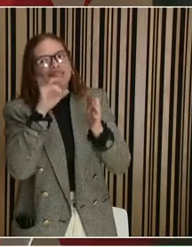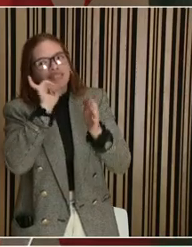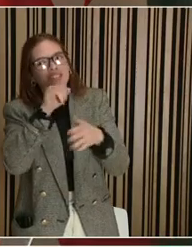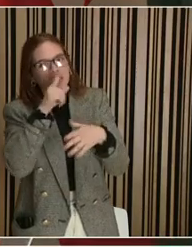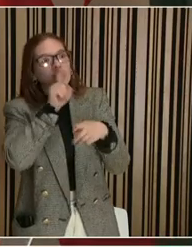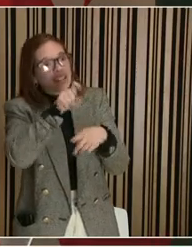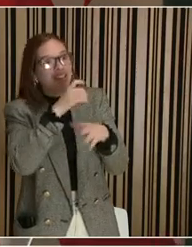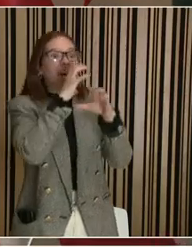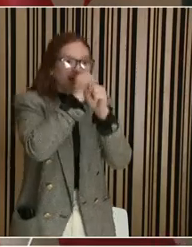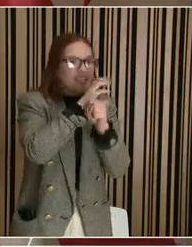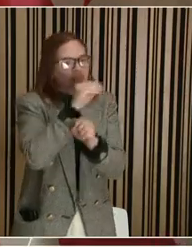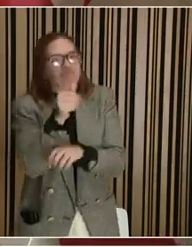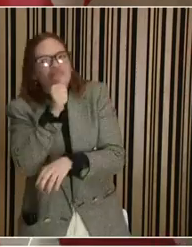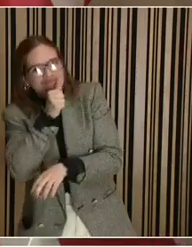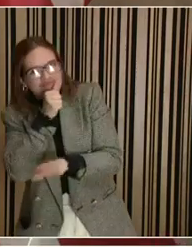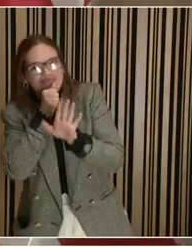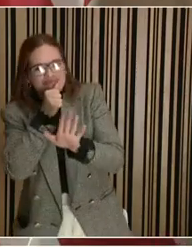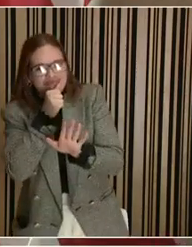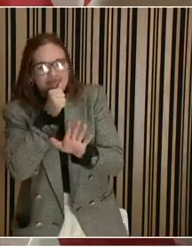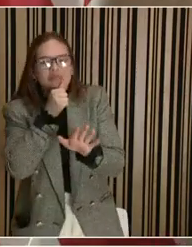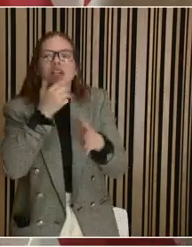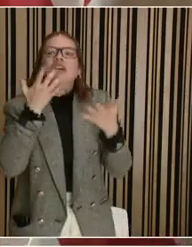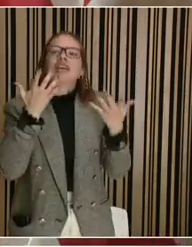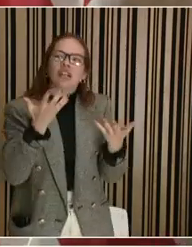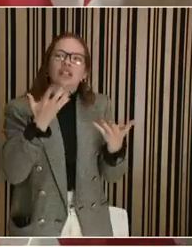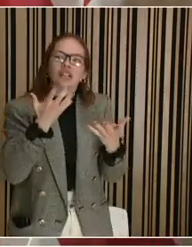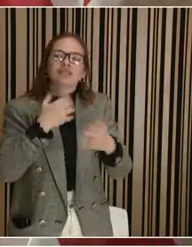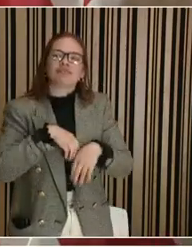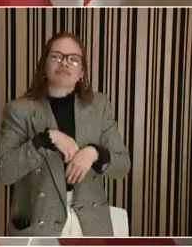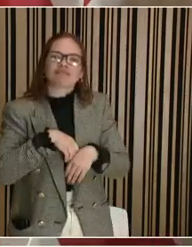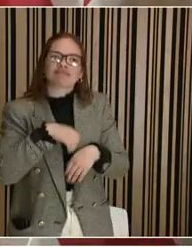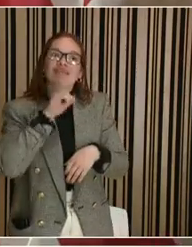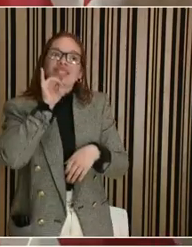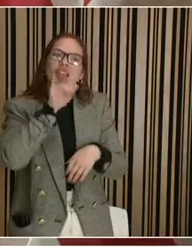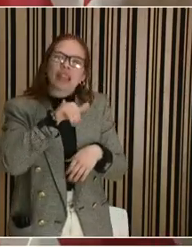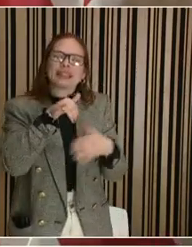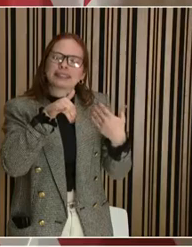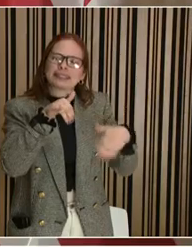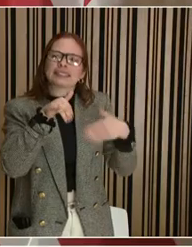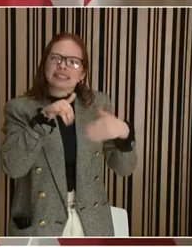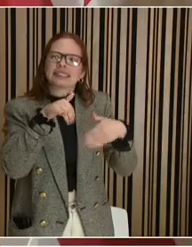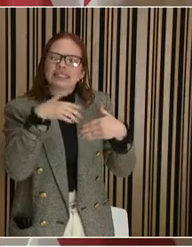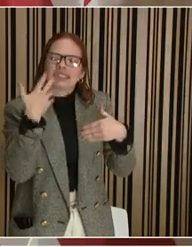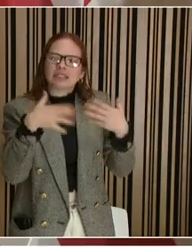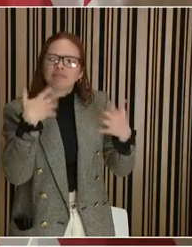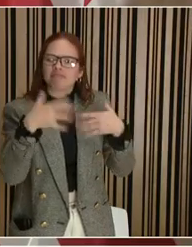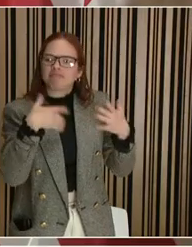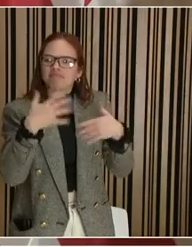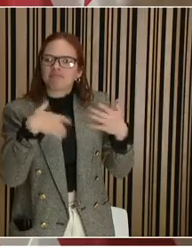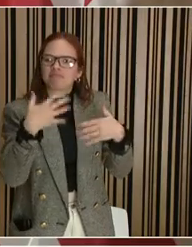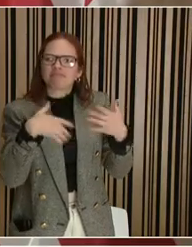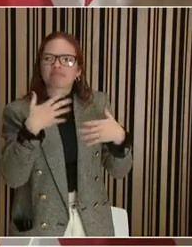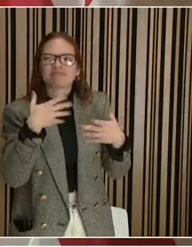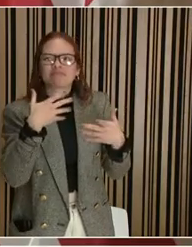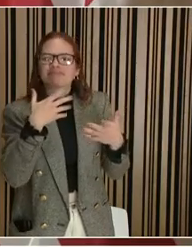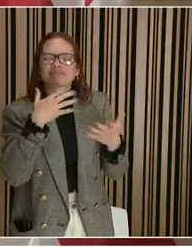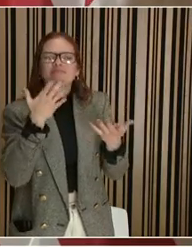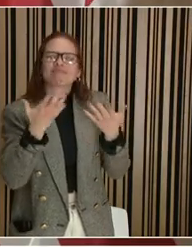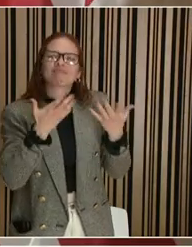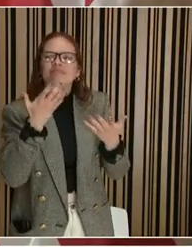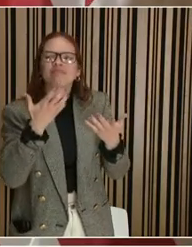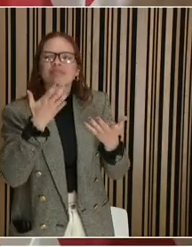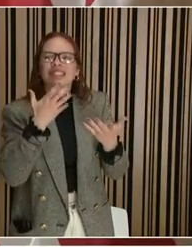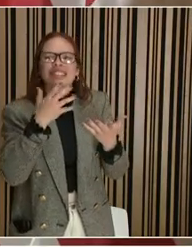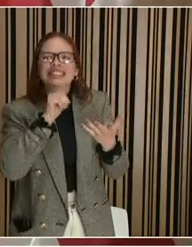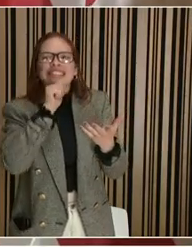believe that part of that was also, not acknowledging exactly what was